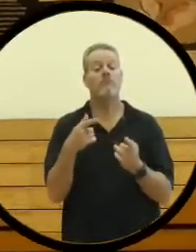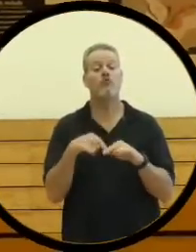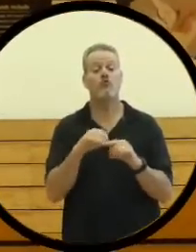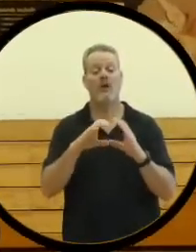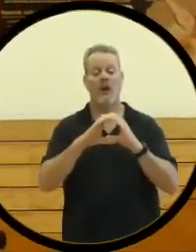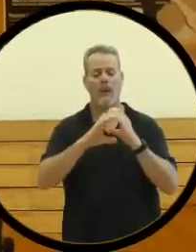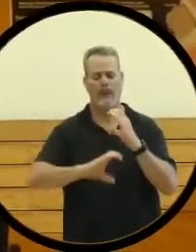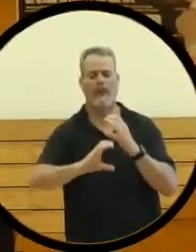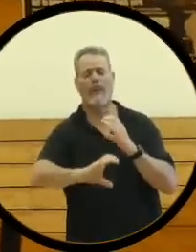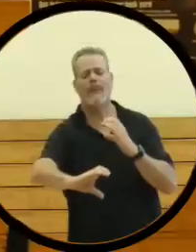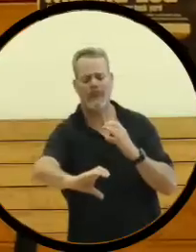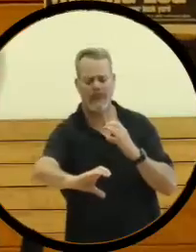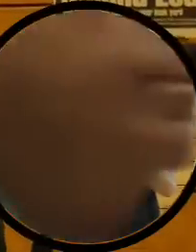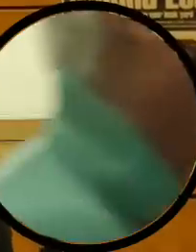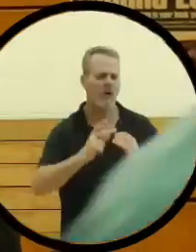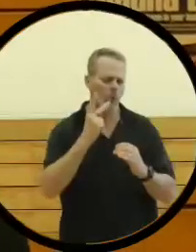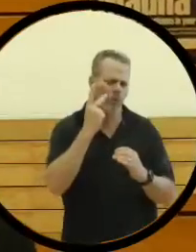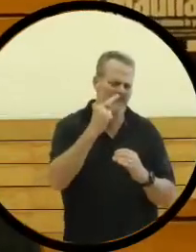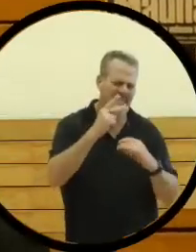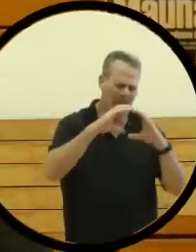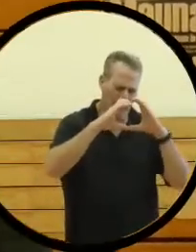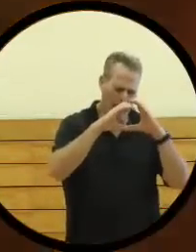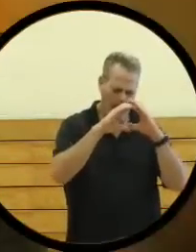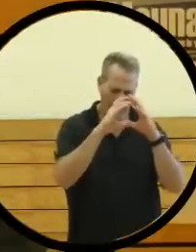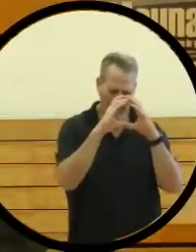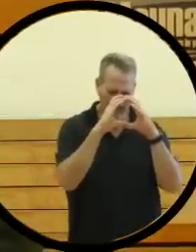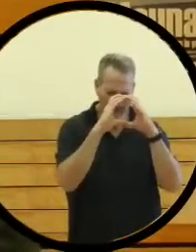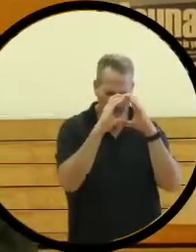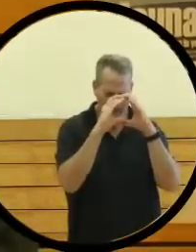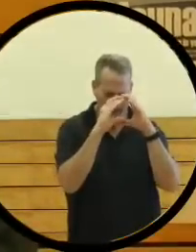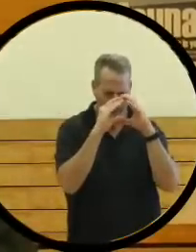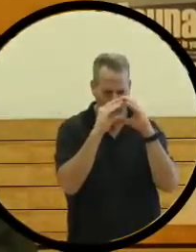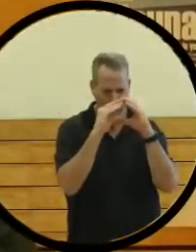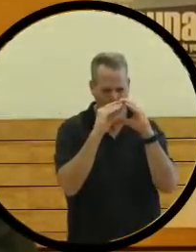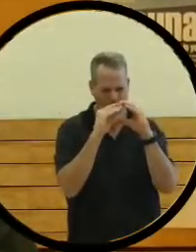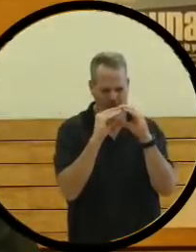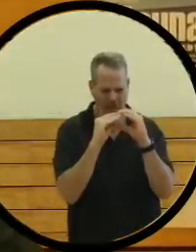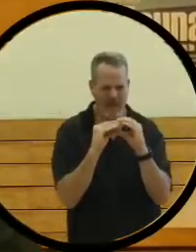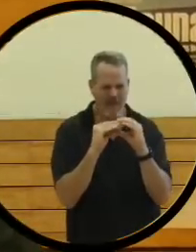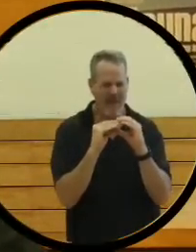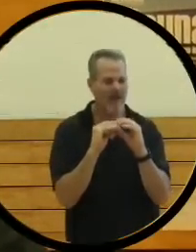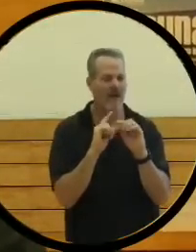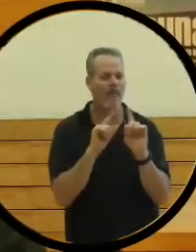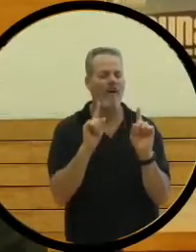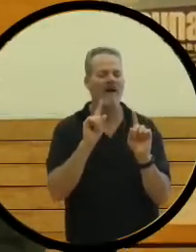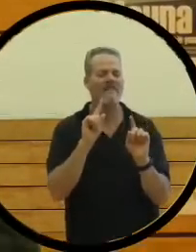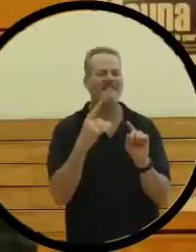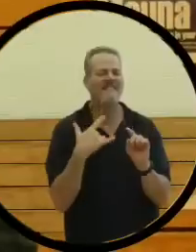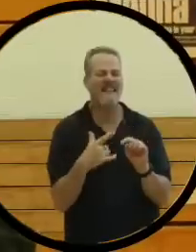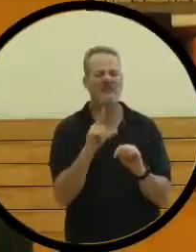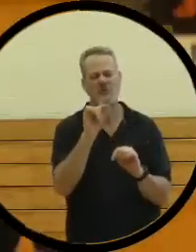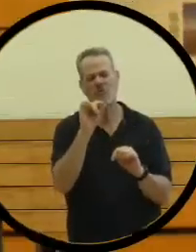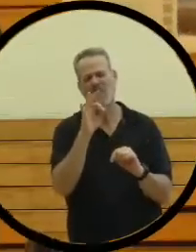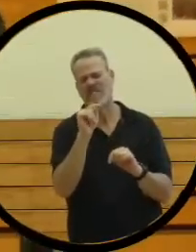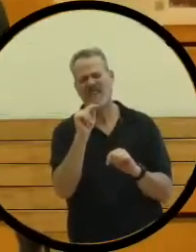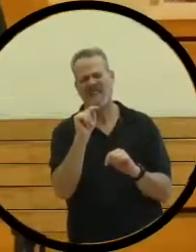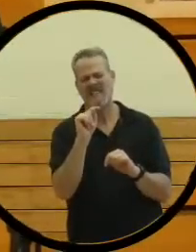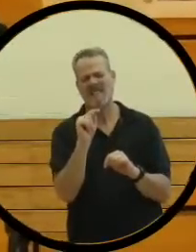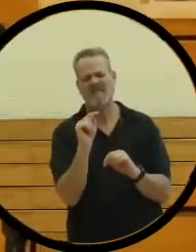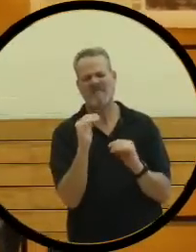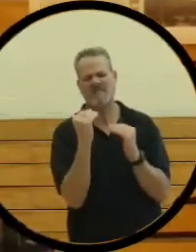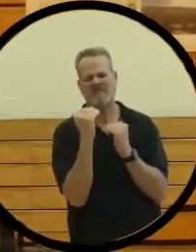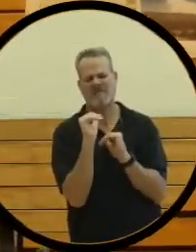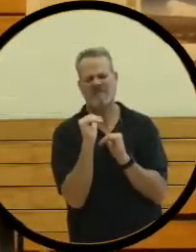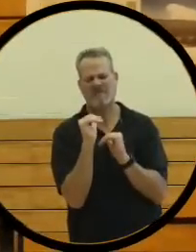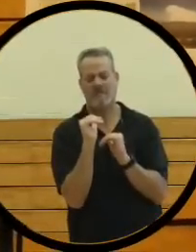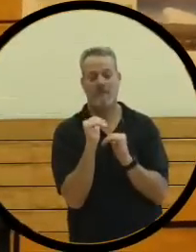lava tube after many weeks or months will start to melt down a little bit, but only about 10, 20 feet, something like that. But